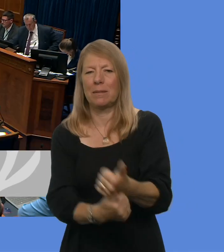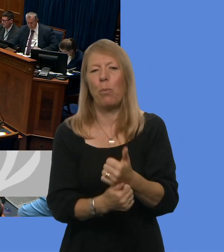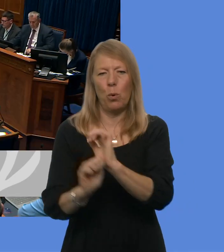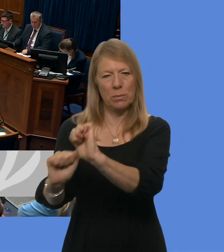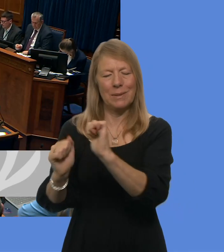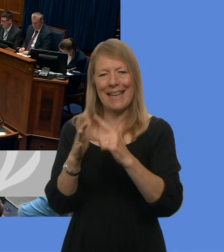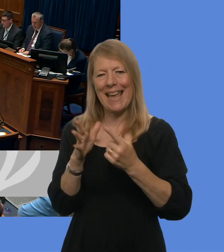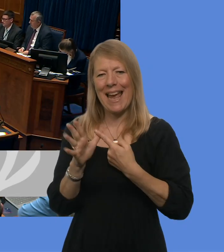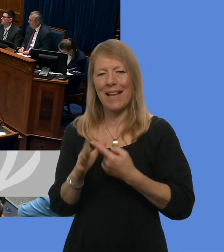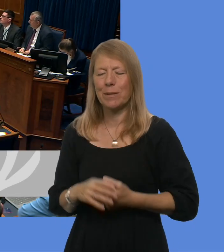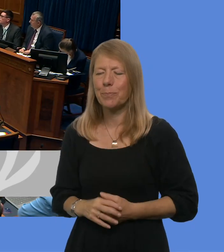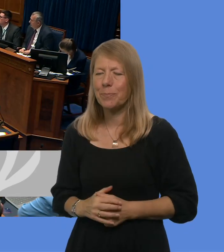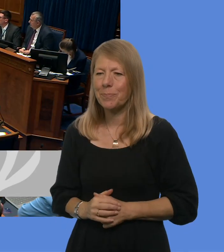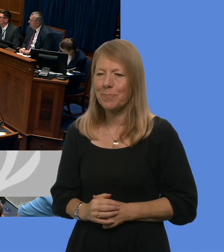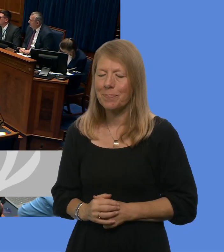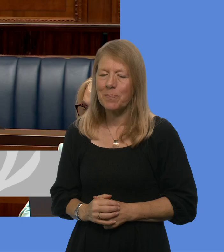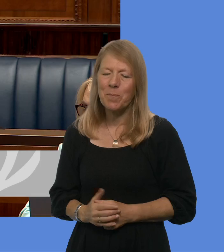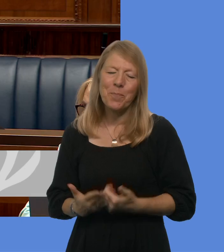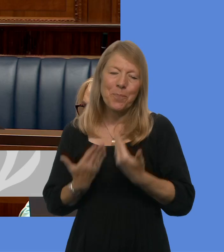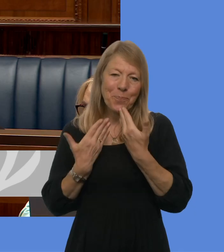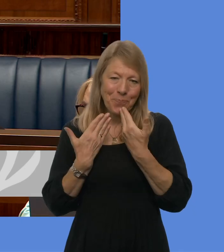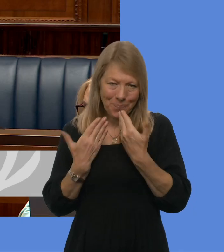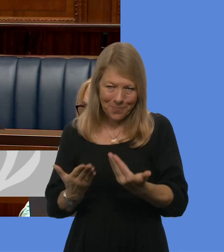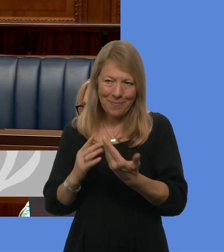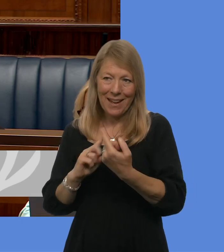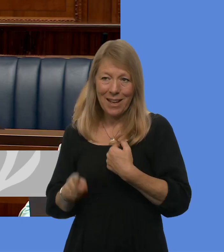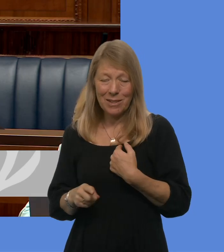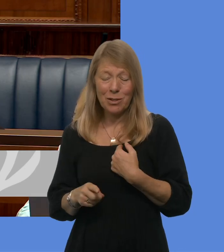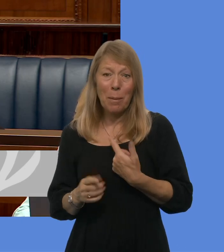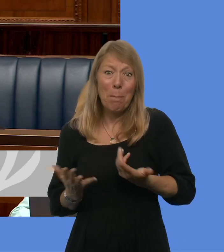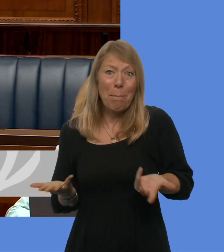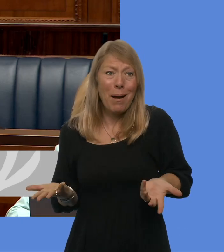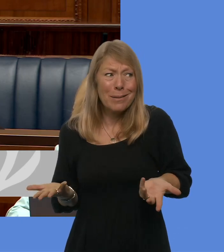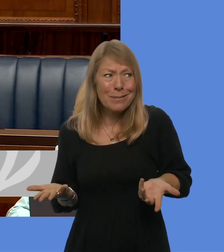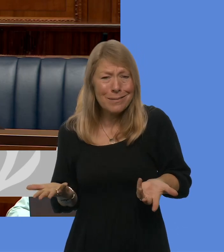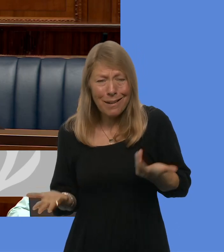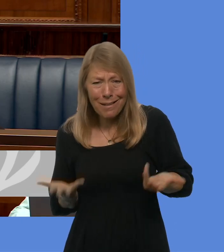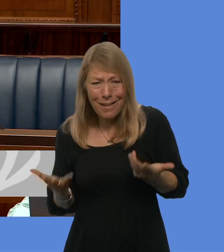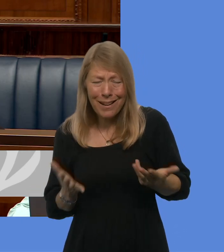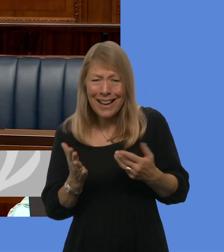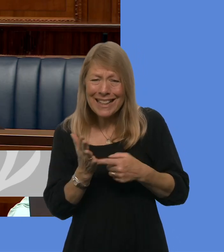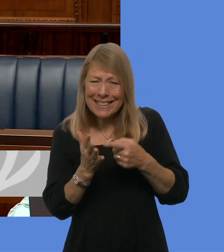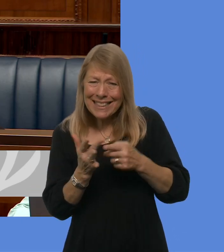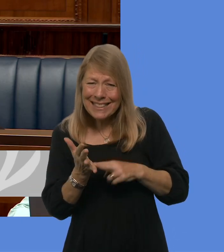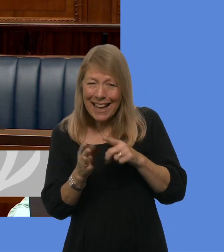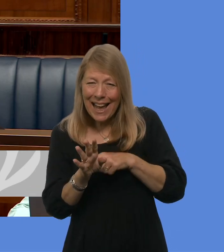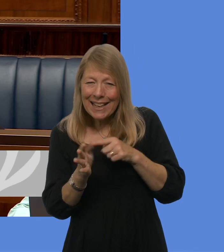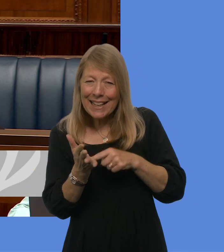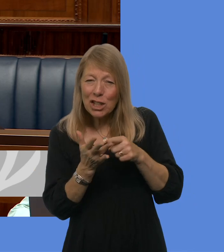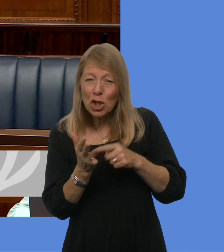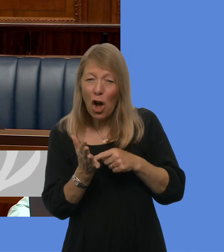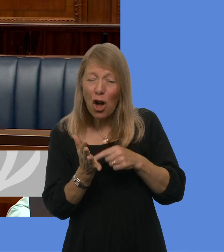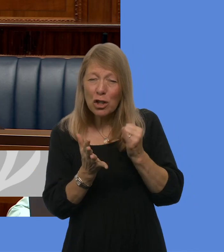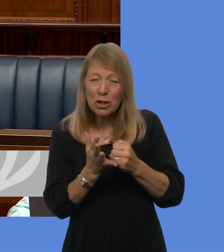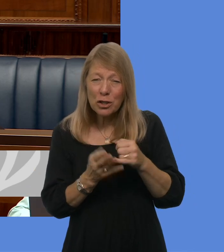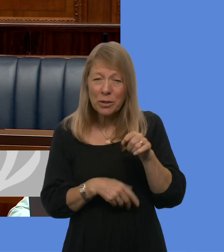Thank you, and I thank the Minister for his answer. But given the fact that the Tiny Tots have requested to